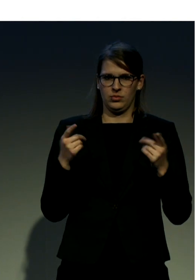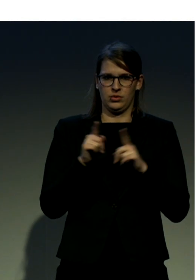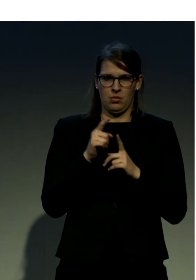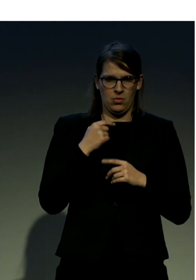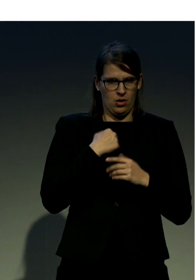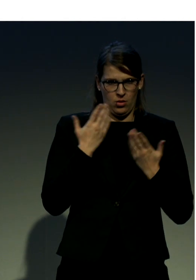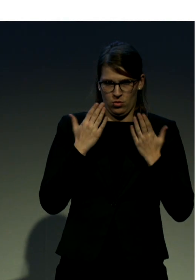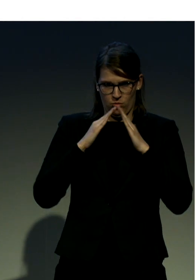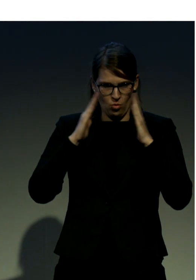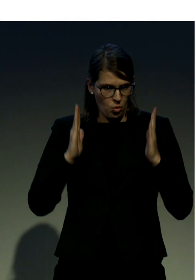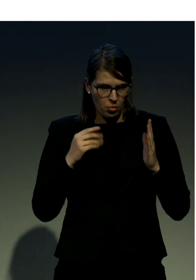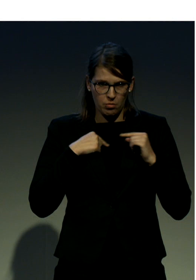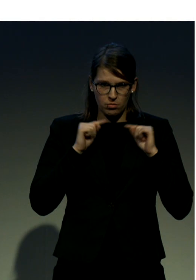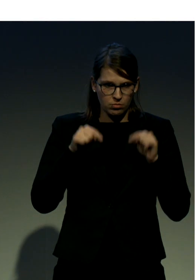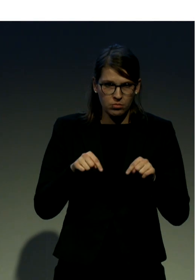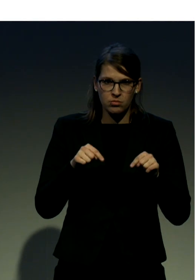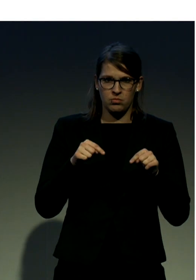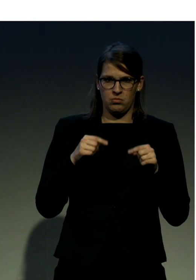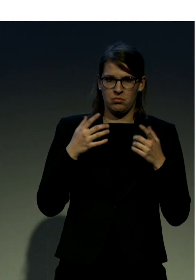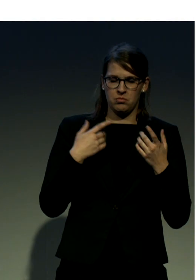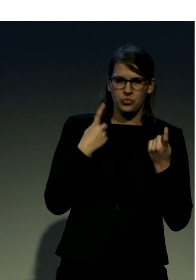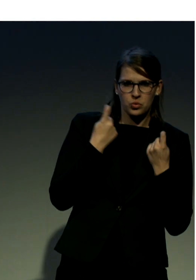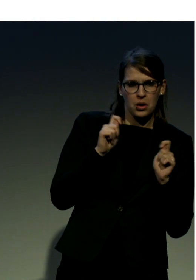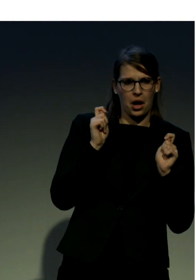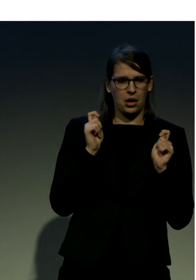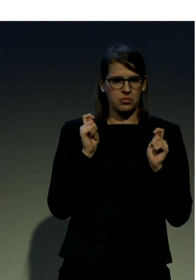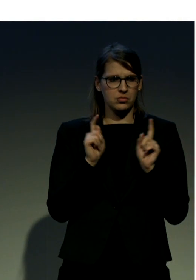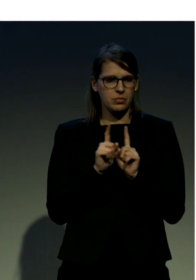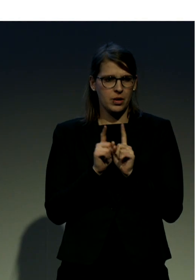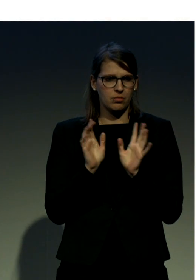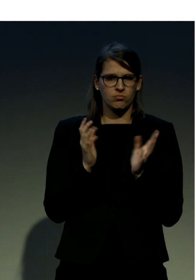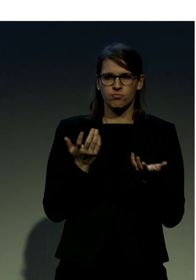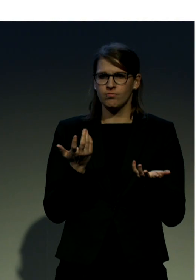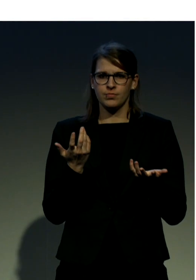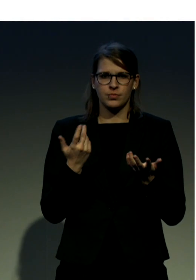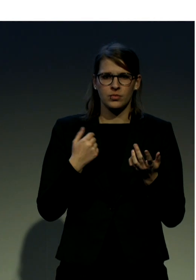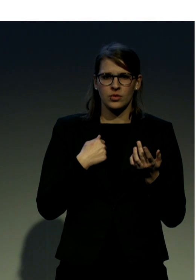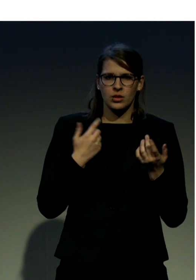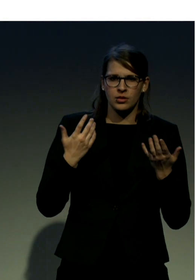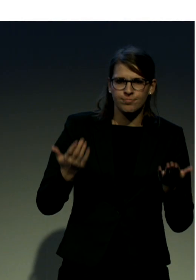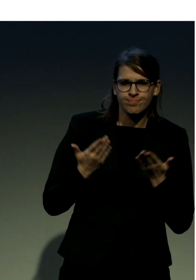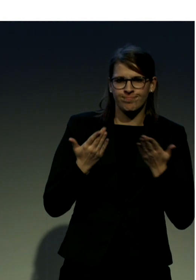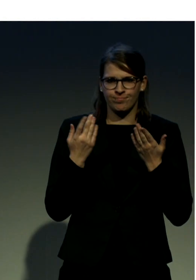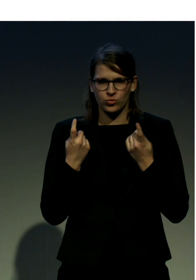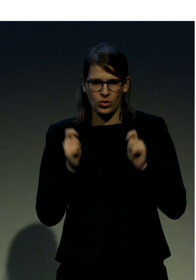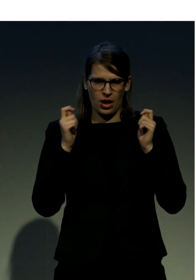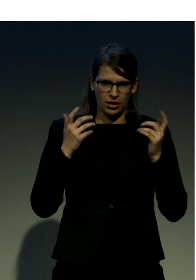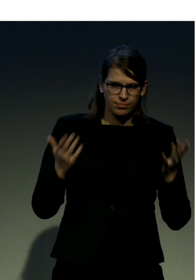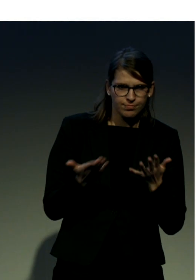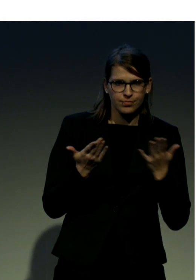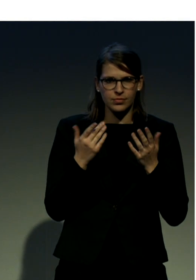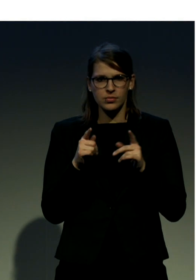to him, they'll just be told, no, I don't want her. There's nothing wrong with her. I just can't be married to a disabled woman.